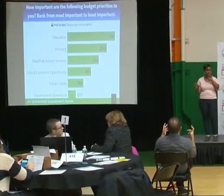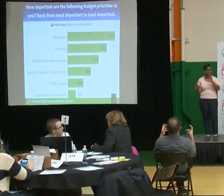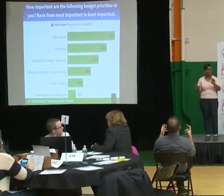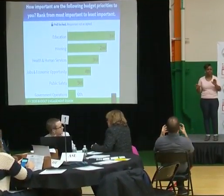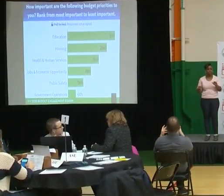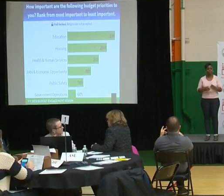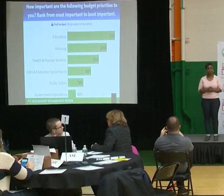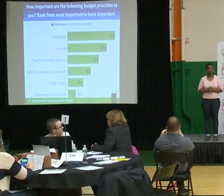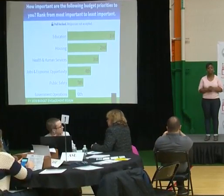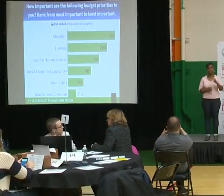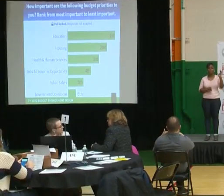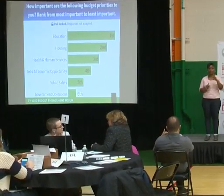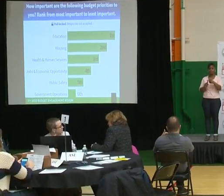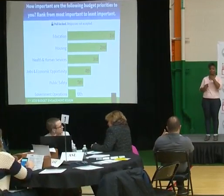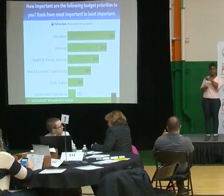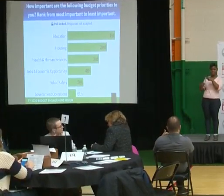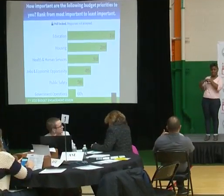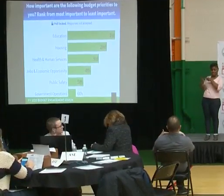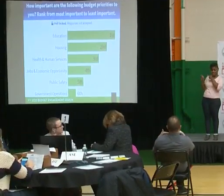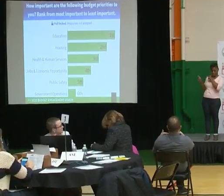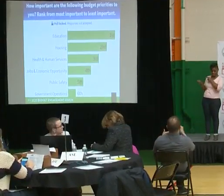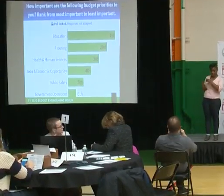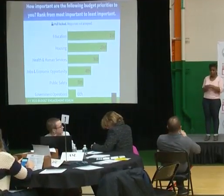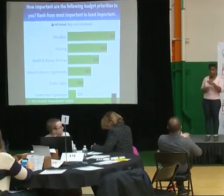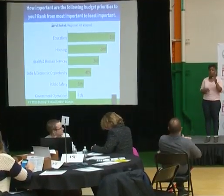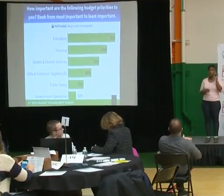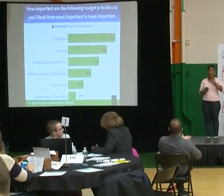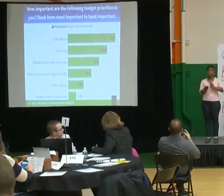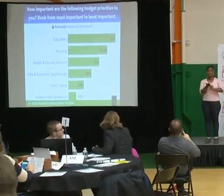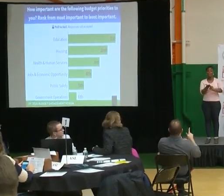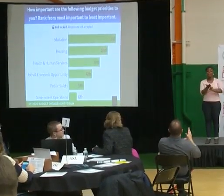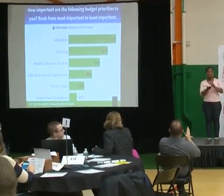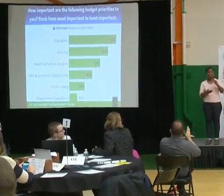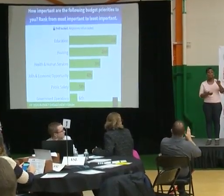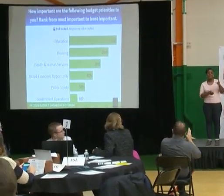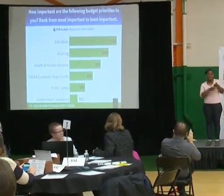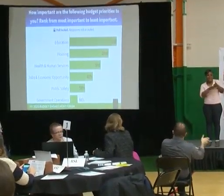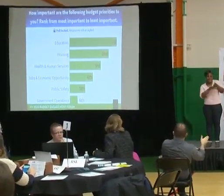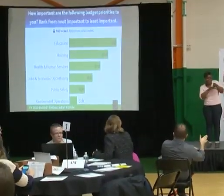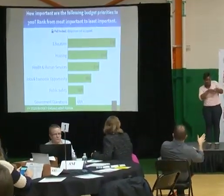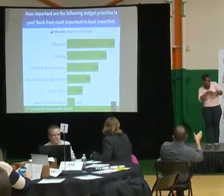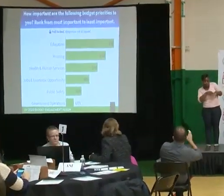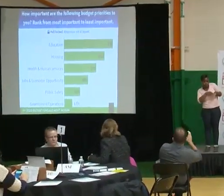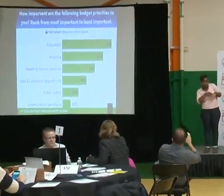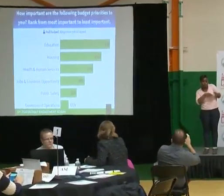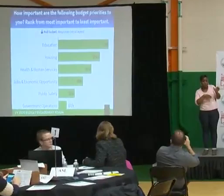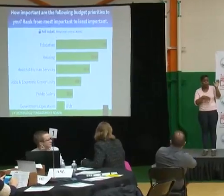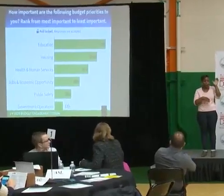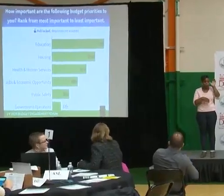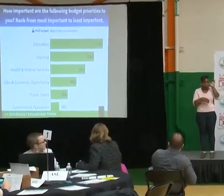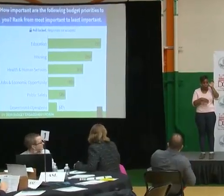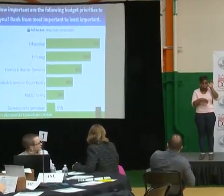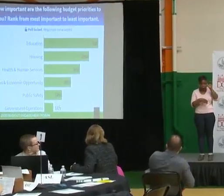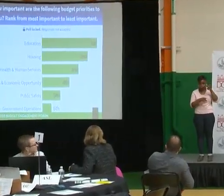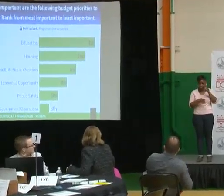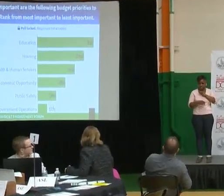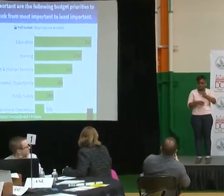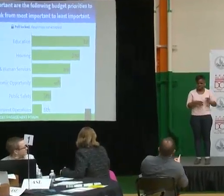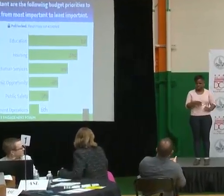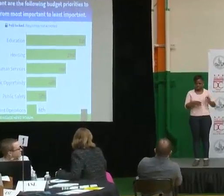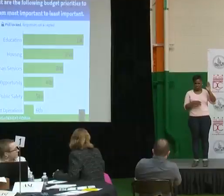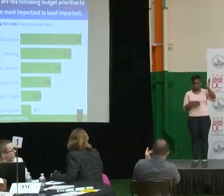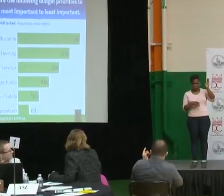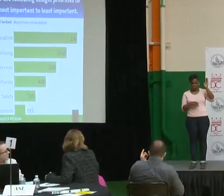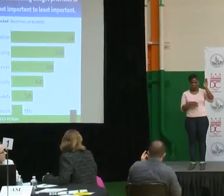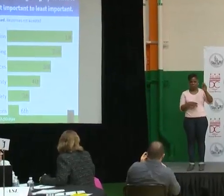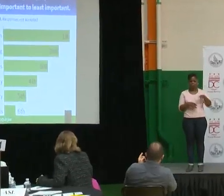slide and do this poll question one more time after you've heard from the mayor, our deputy mayors, to see